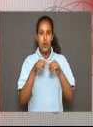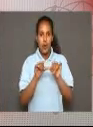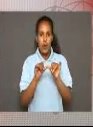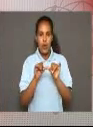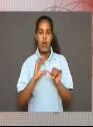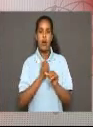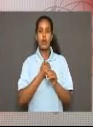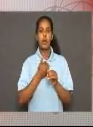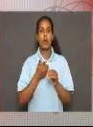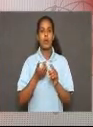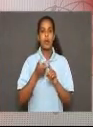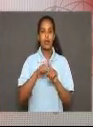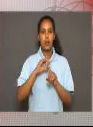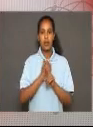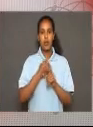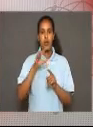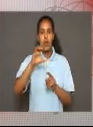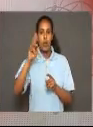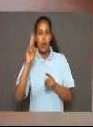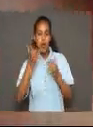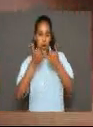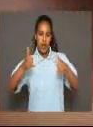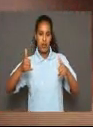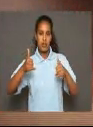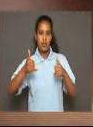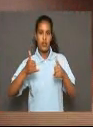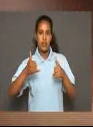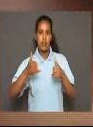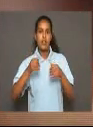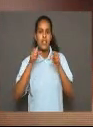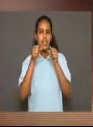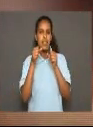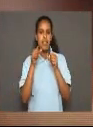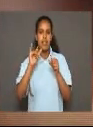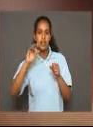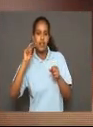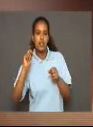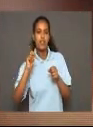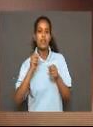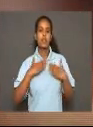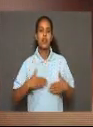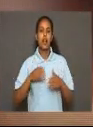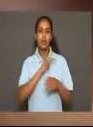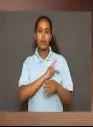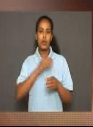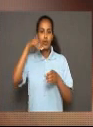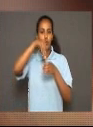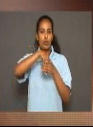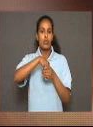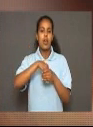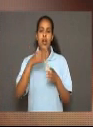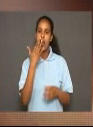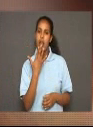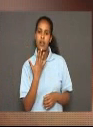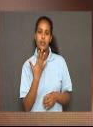to our example of the copper wire, the intensive physical properties include its